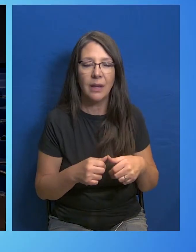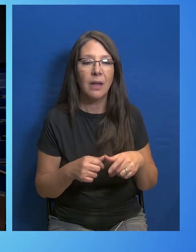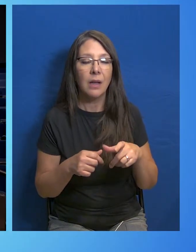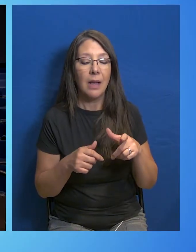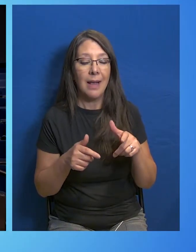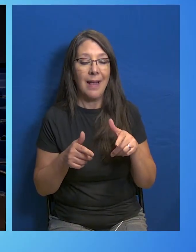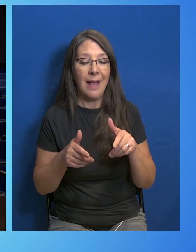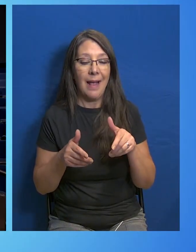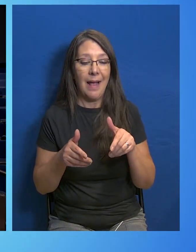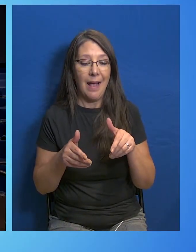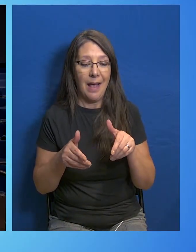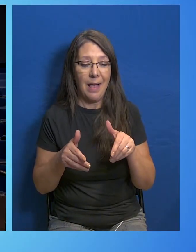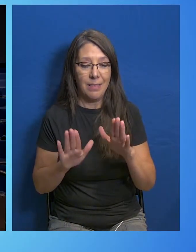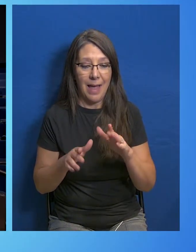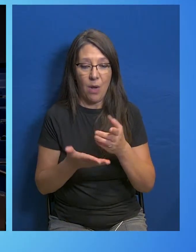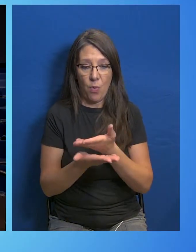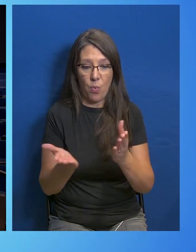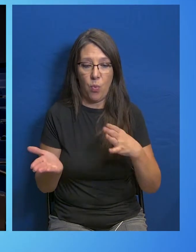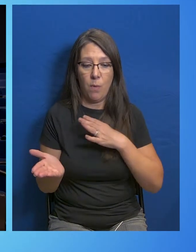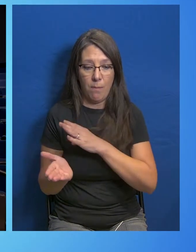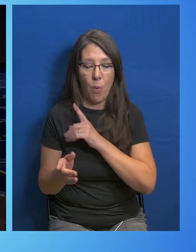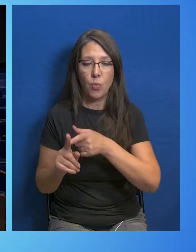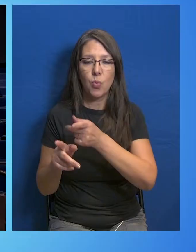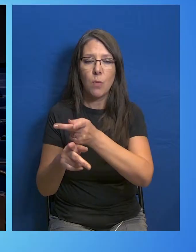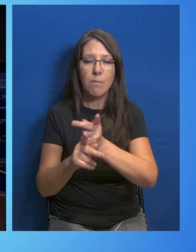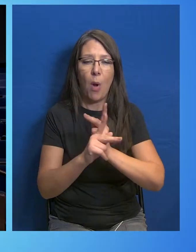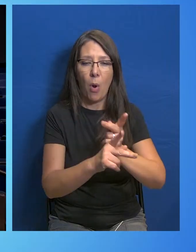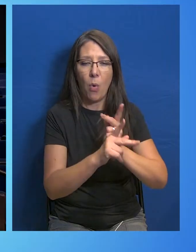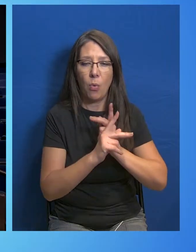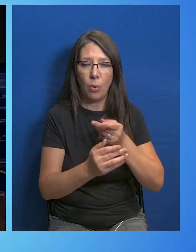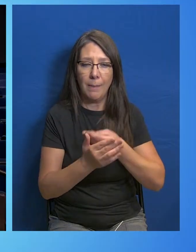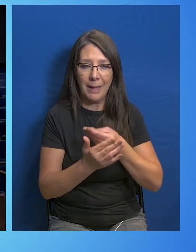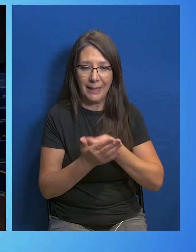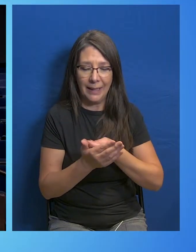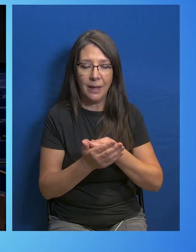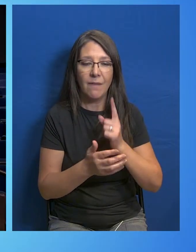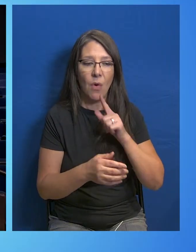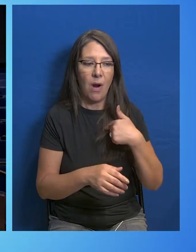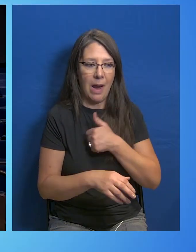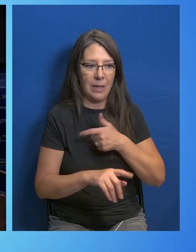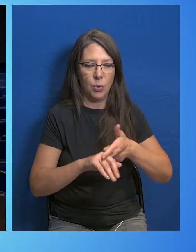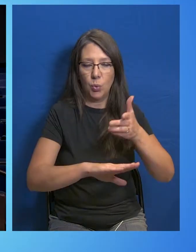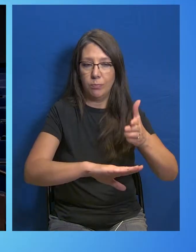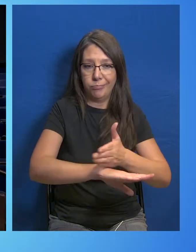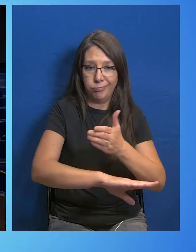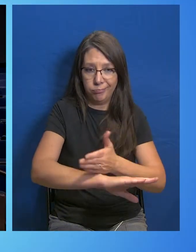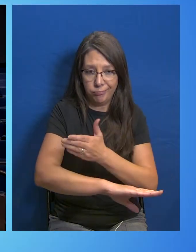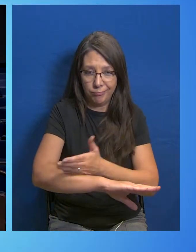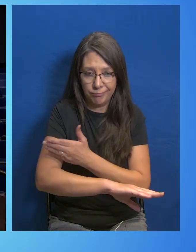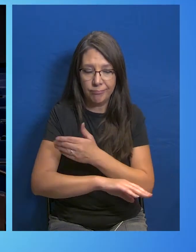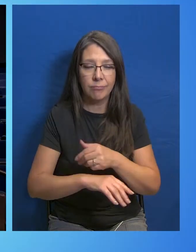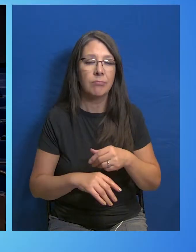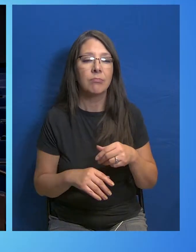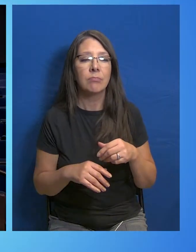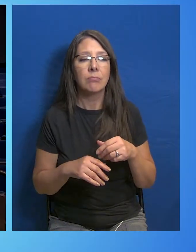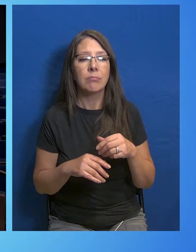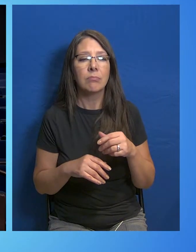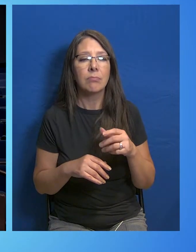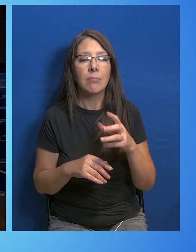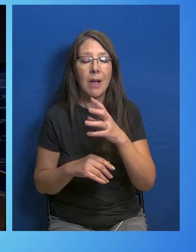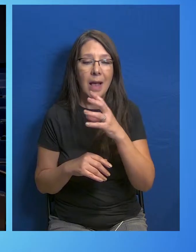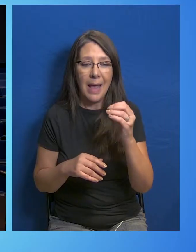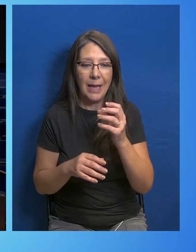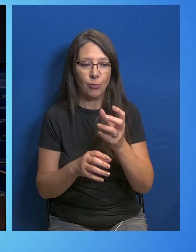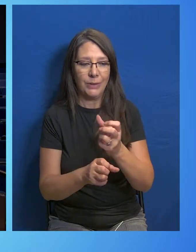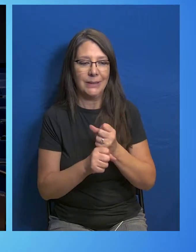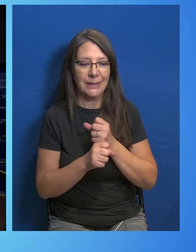the board the authority to borrow monies to acquire or improve, and to also obtain lines of